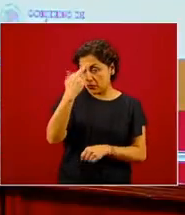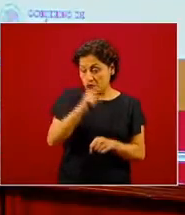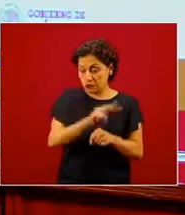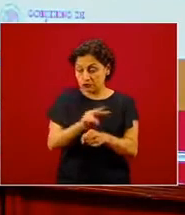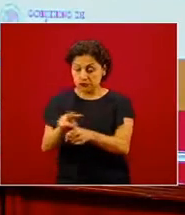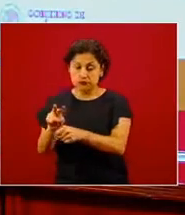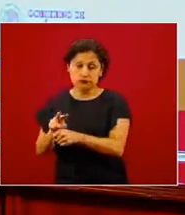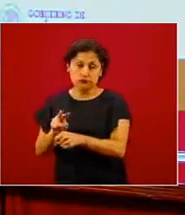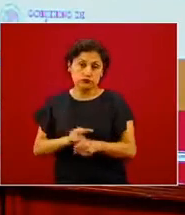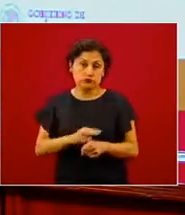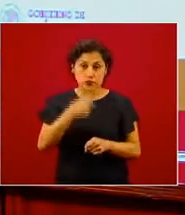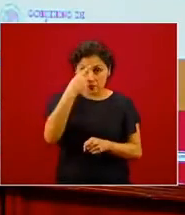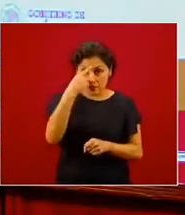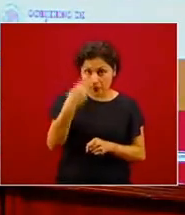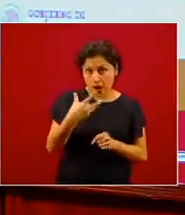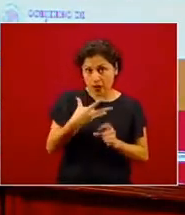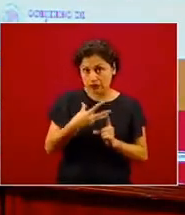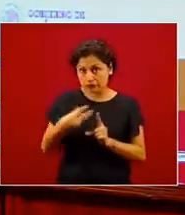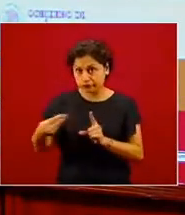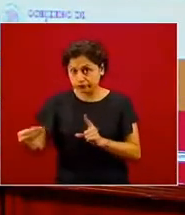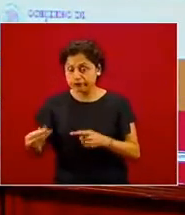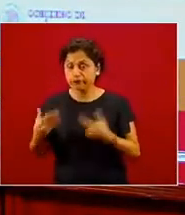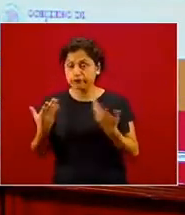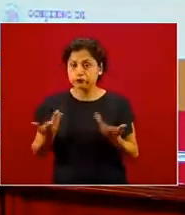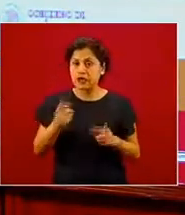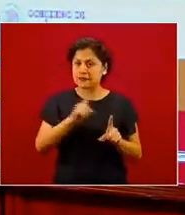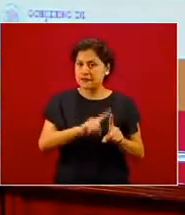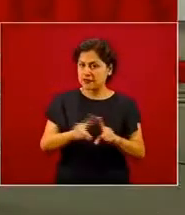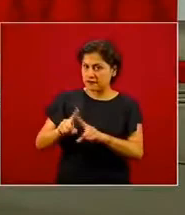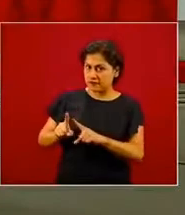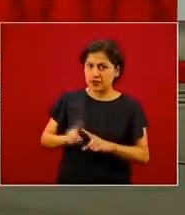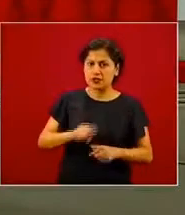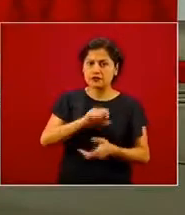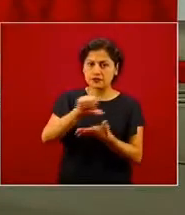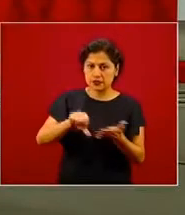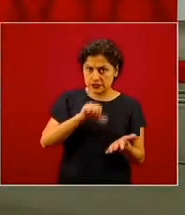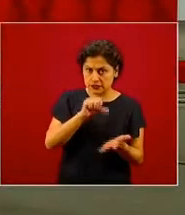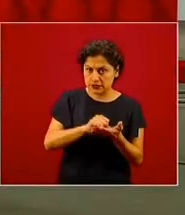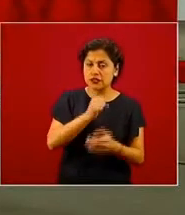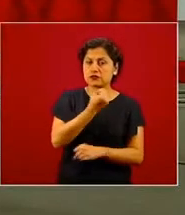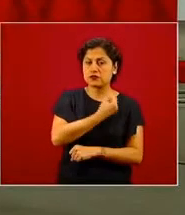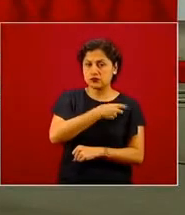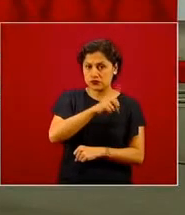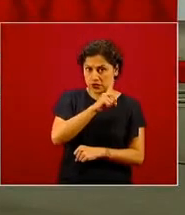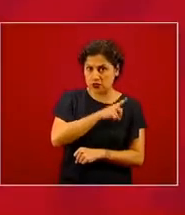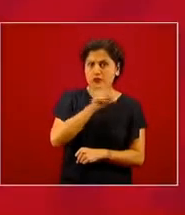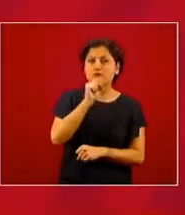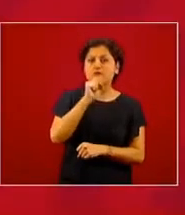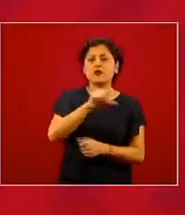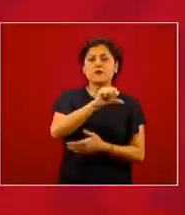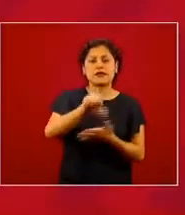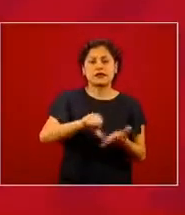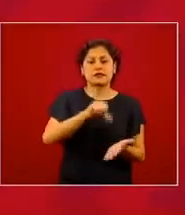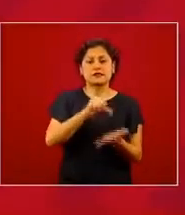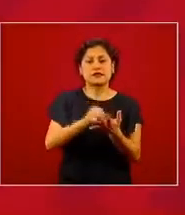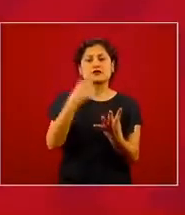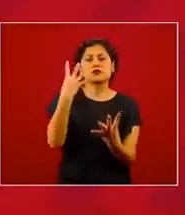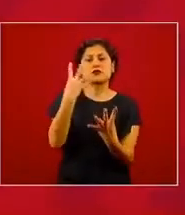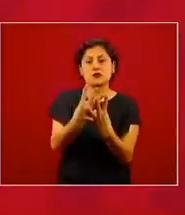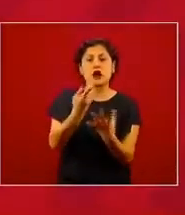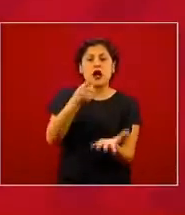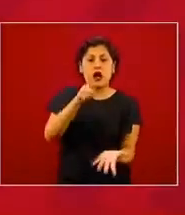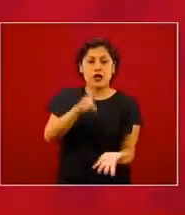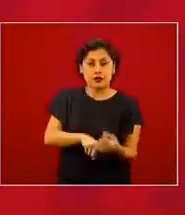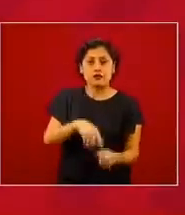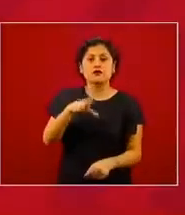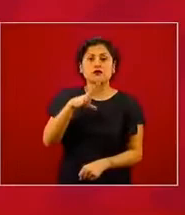notifying. And this is any facility that provides healthcare services. All detention centers